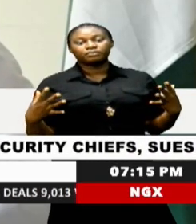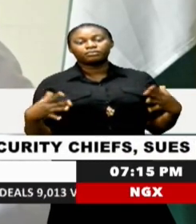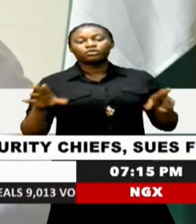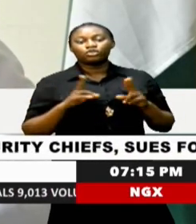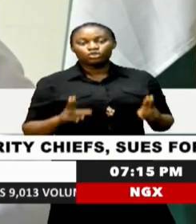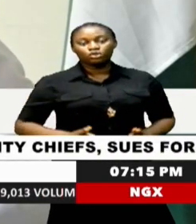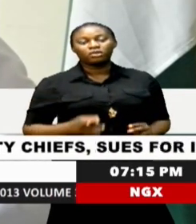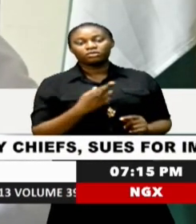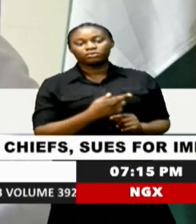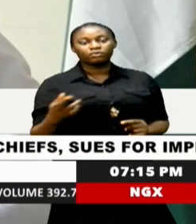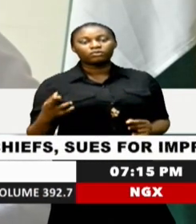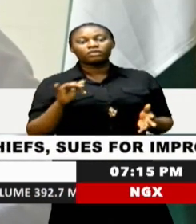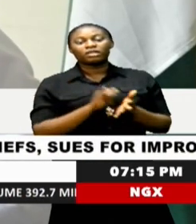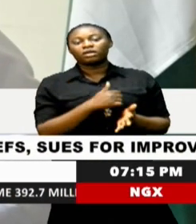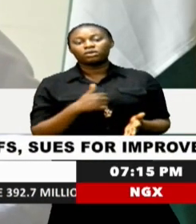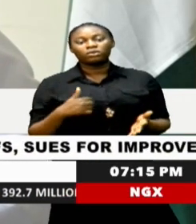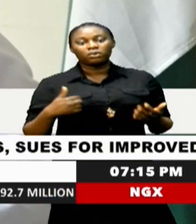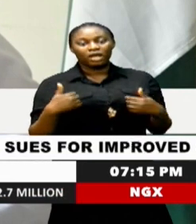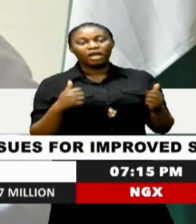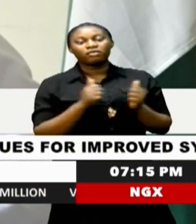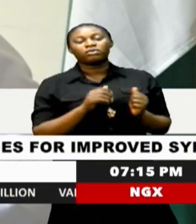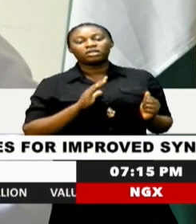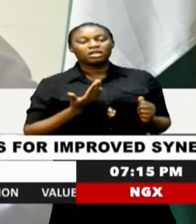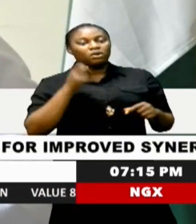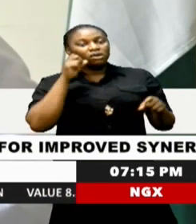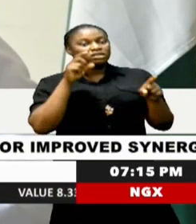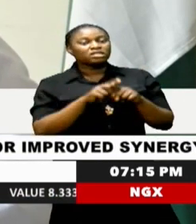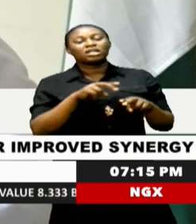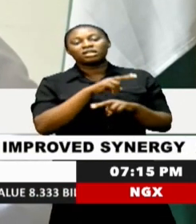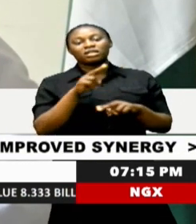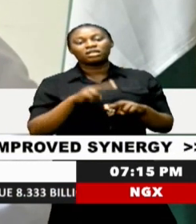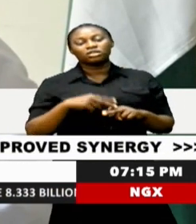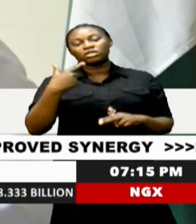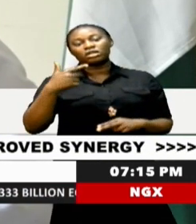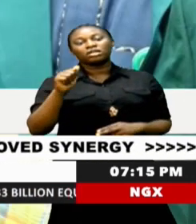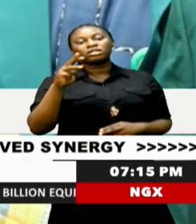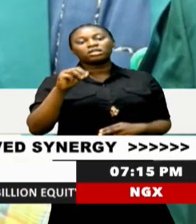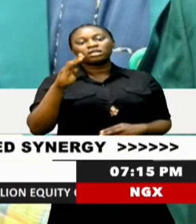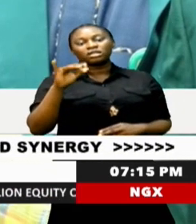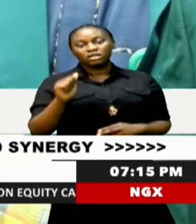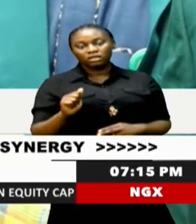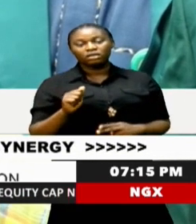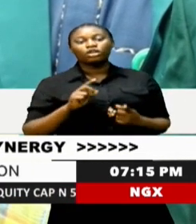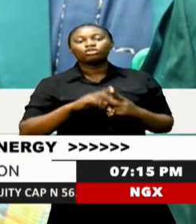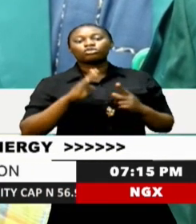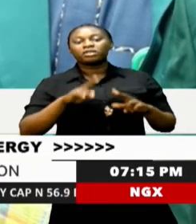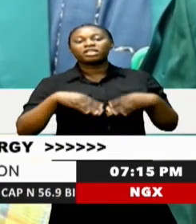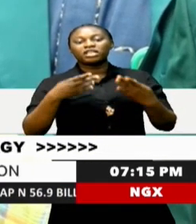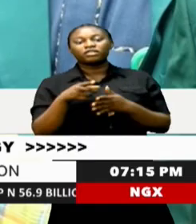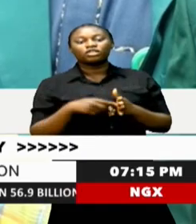human resource that we have with our sister nation, the Gambia. Having been given this